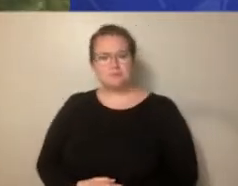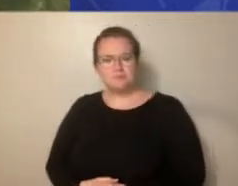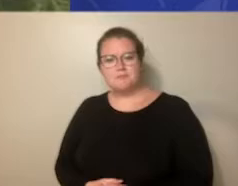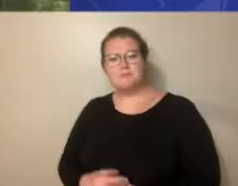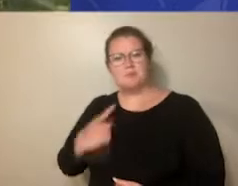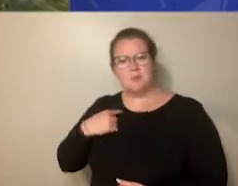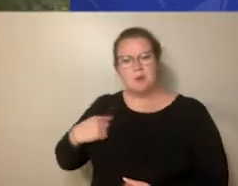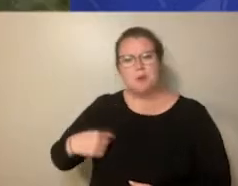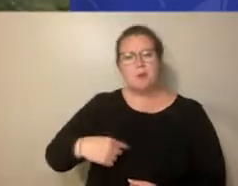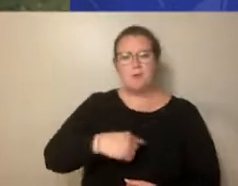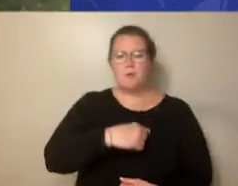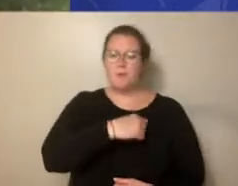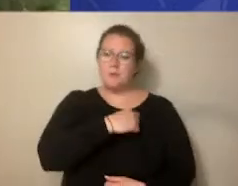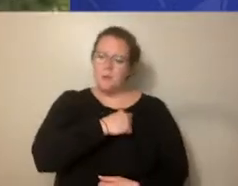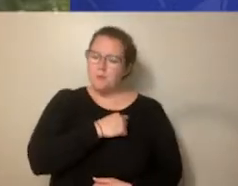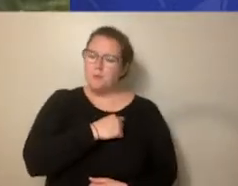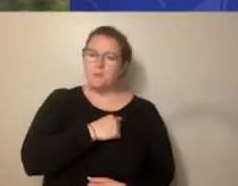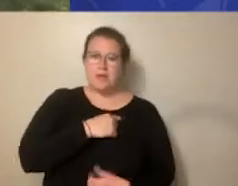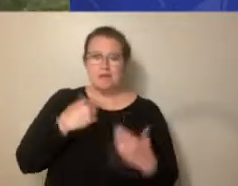We are